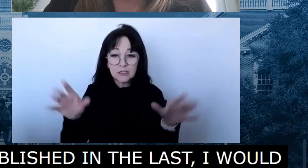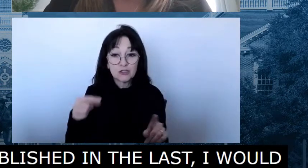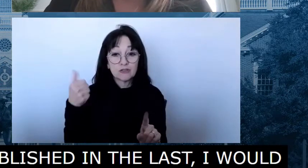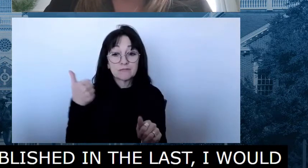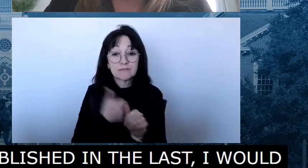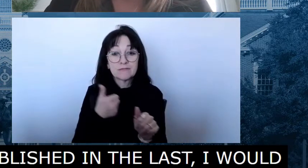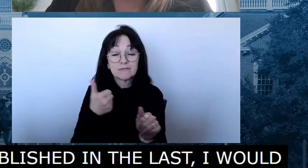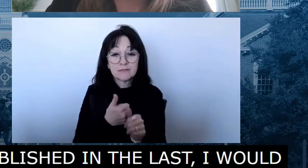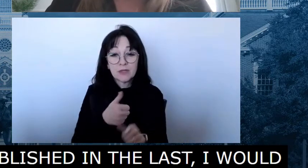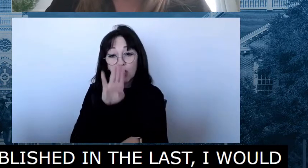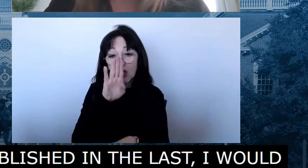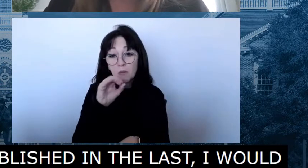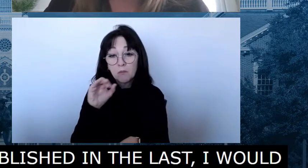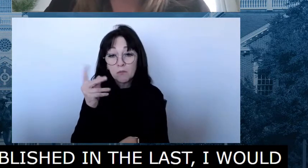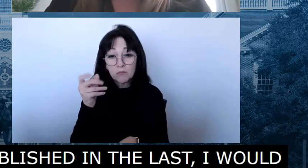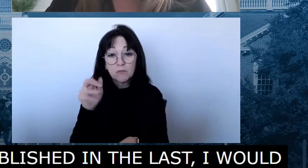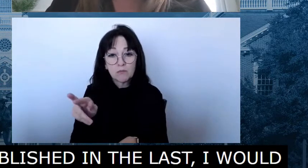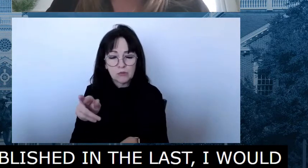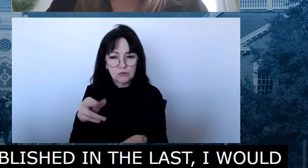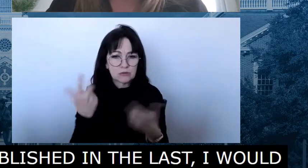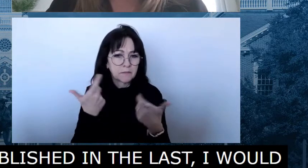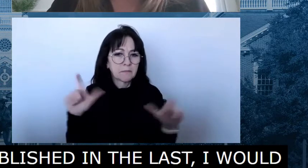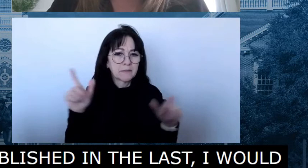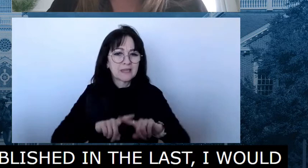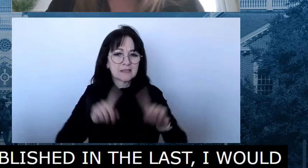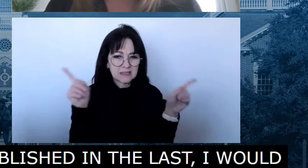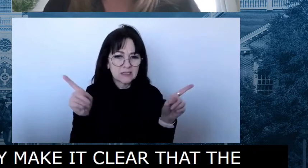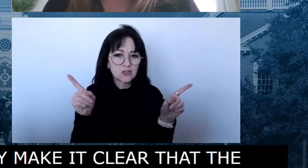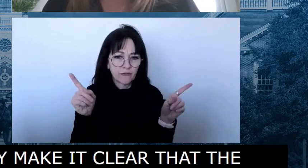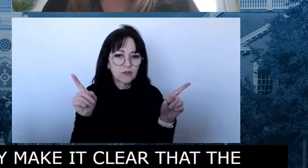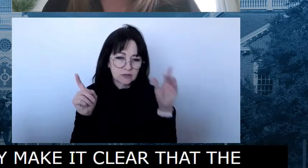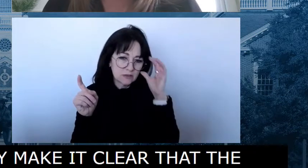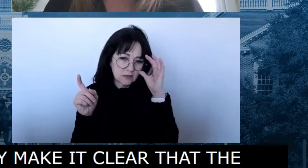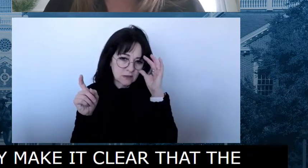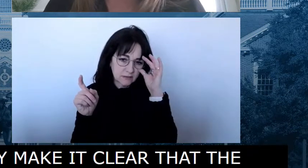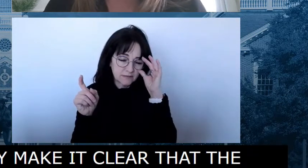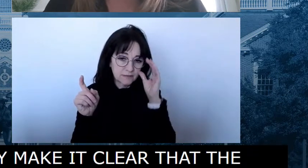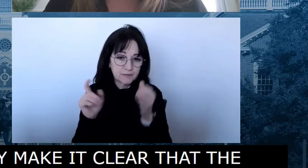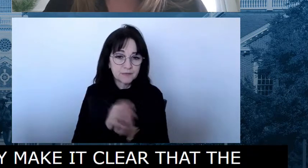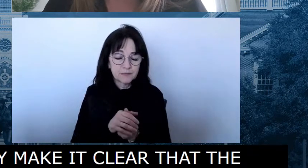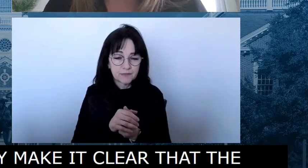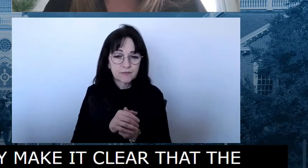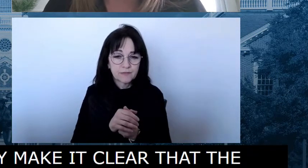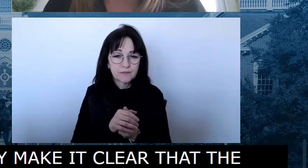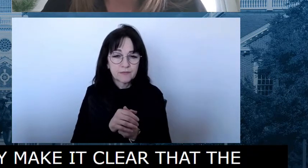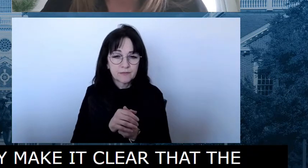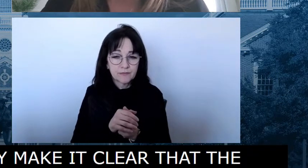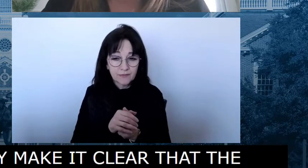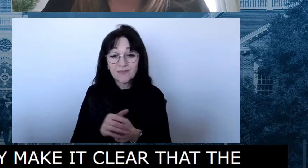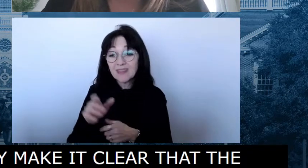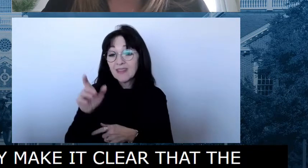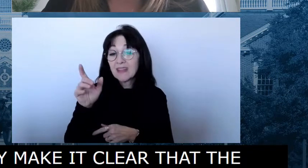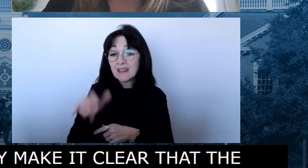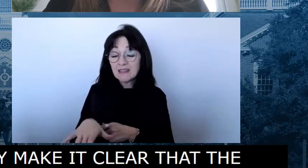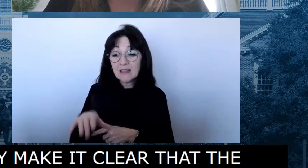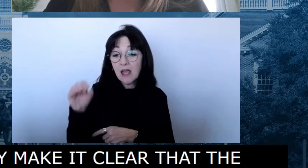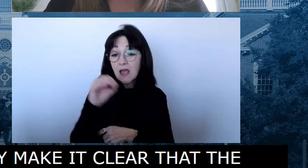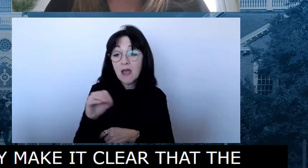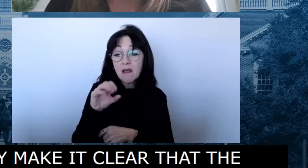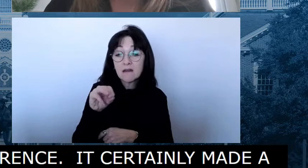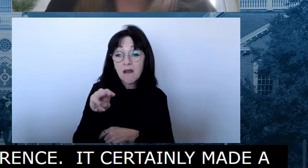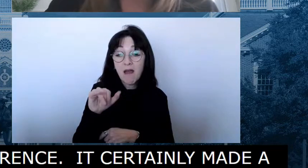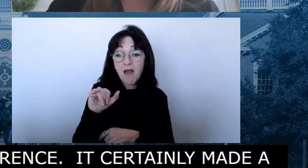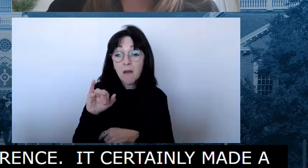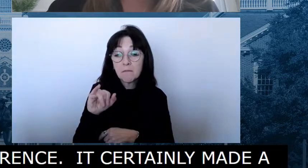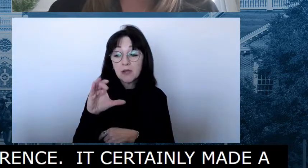booster makes a big difference. Certainly made a big difference during this Omicron surge that we've just seen.